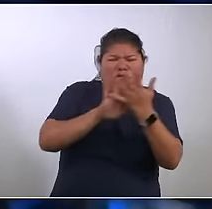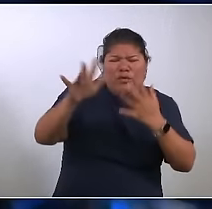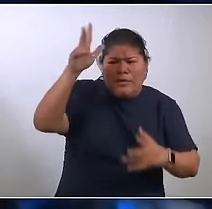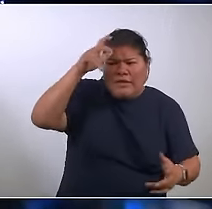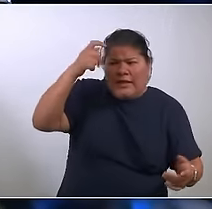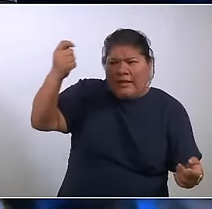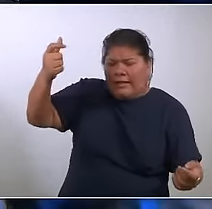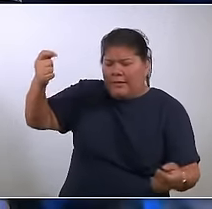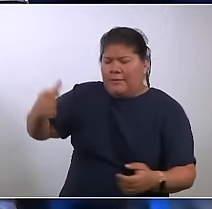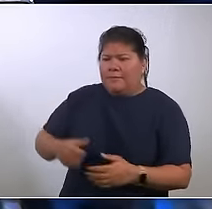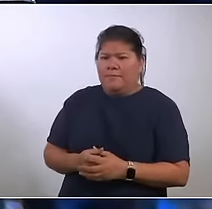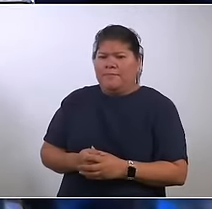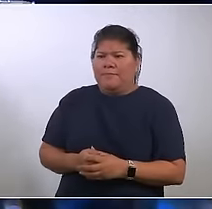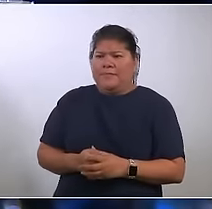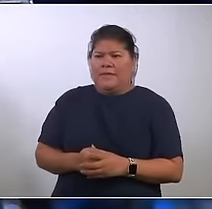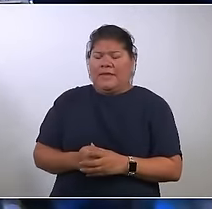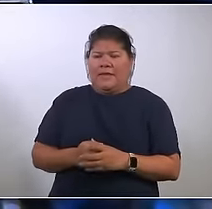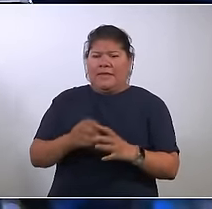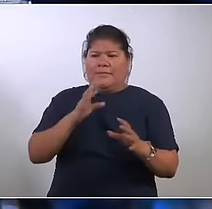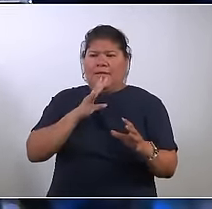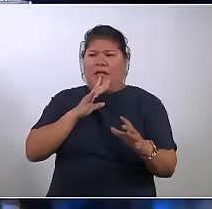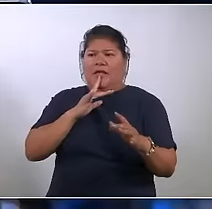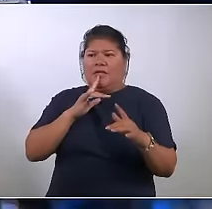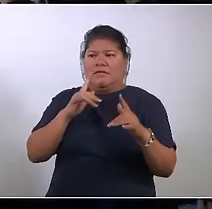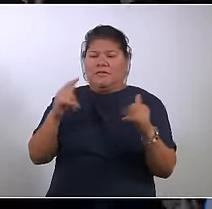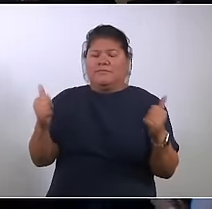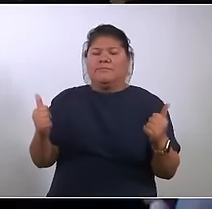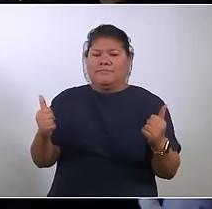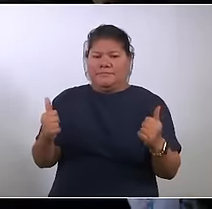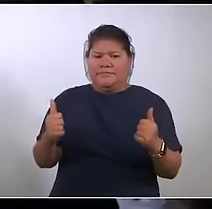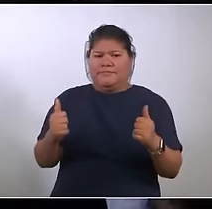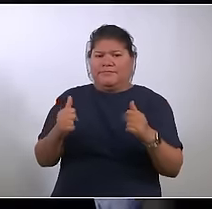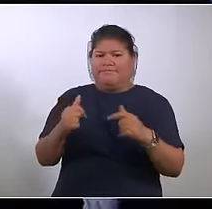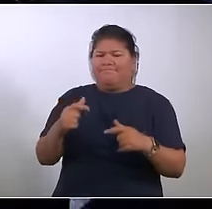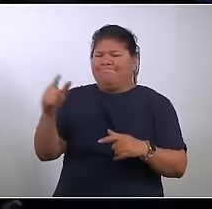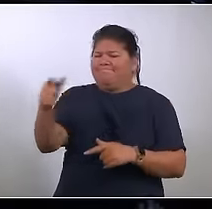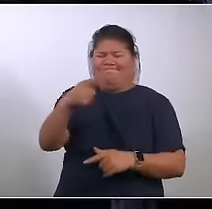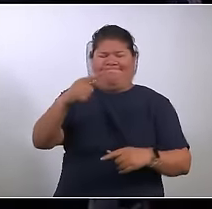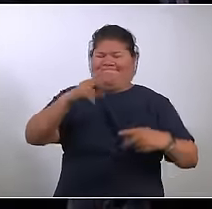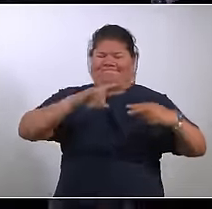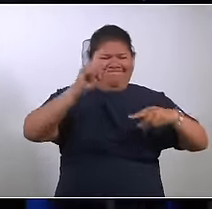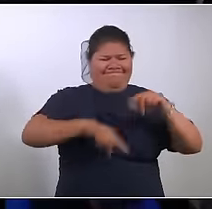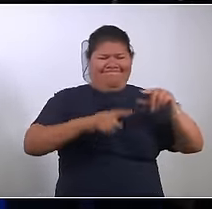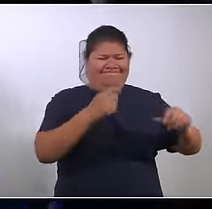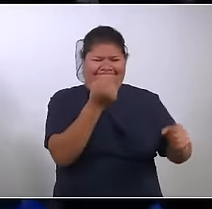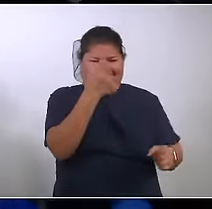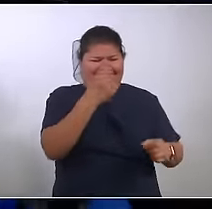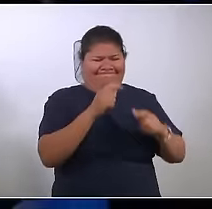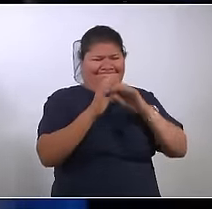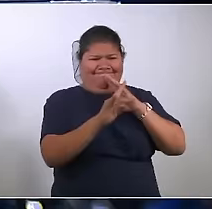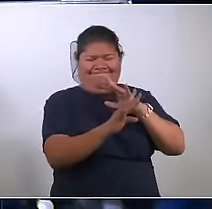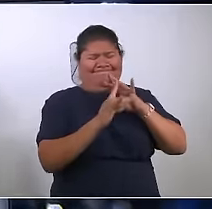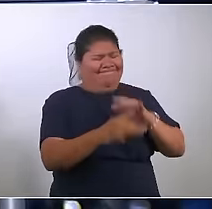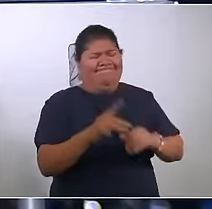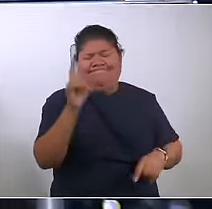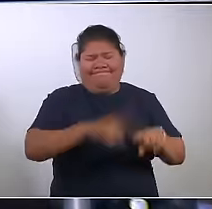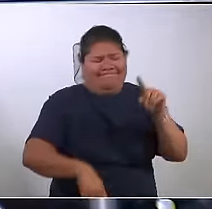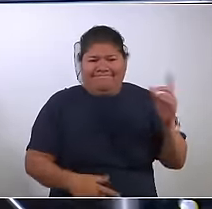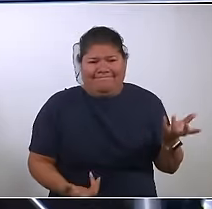bit puede confundir al and speak in tongues, y hablar en lenguas. He can't interpret tongues. Él no puede interpretar